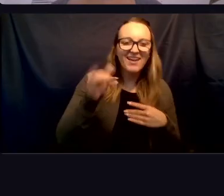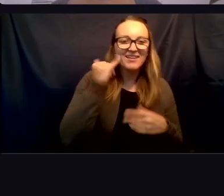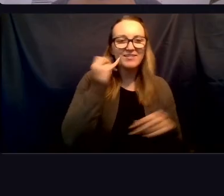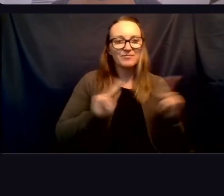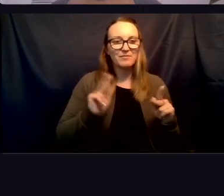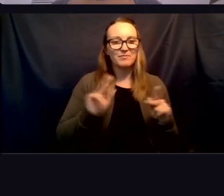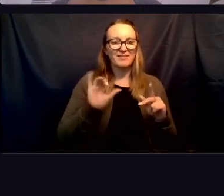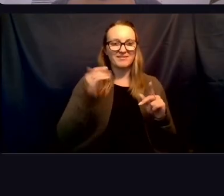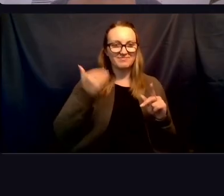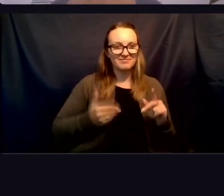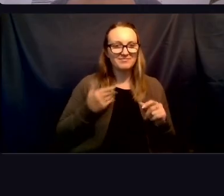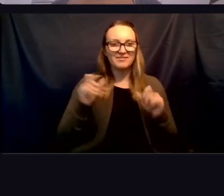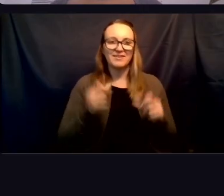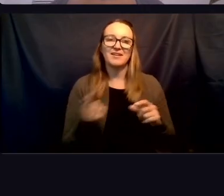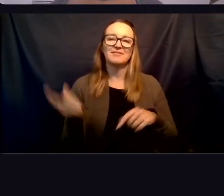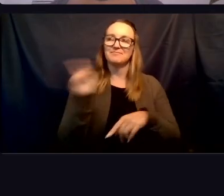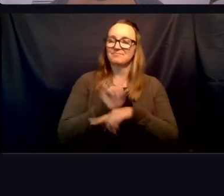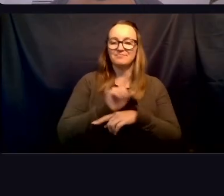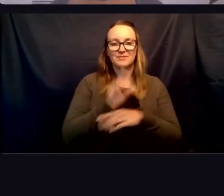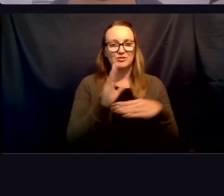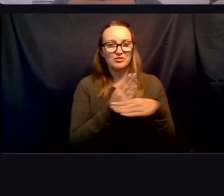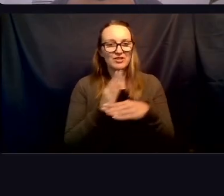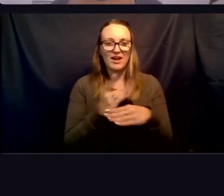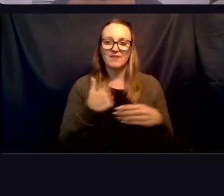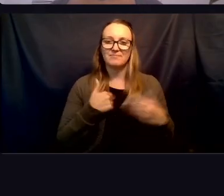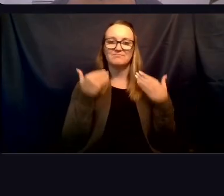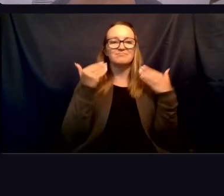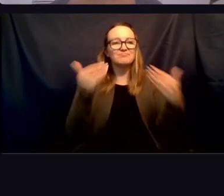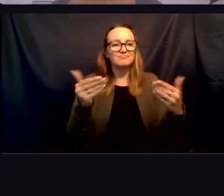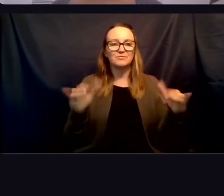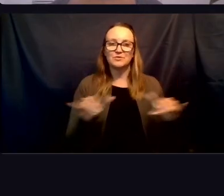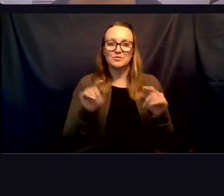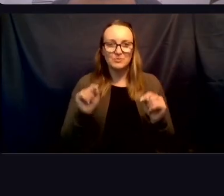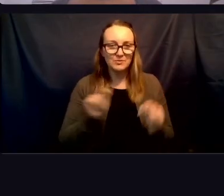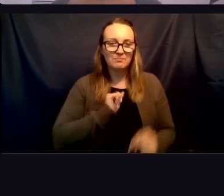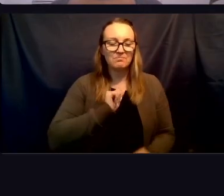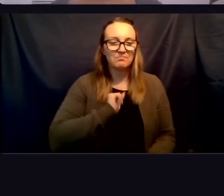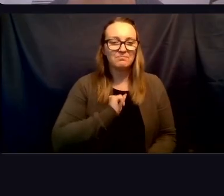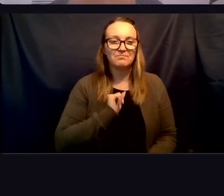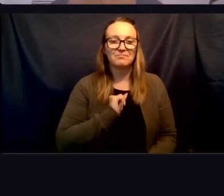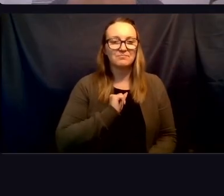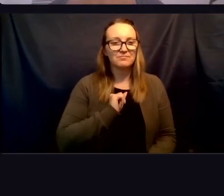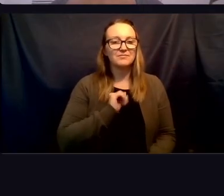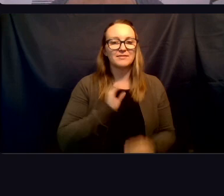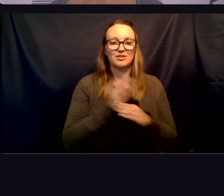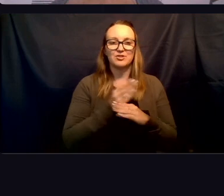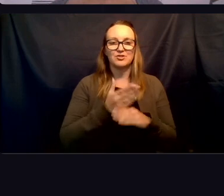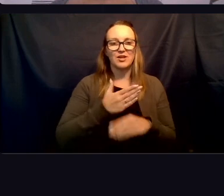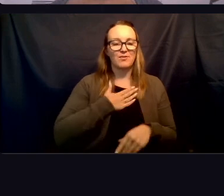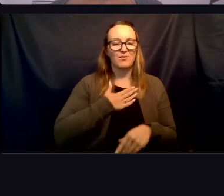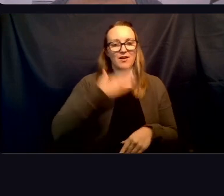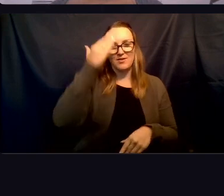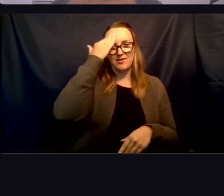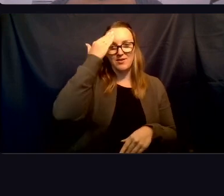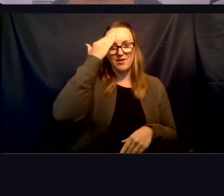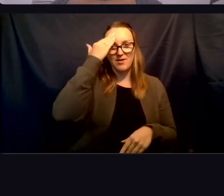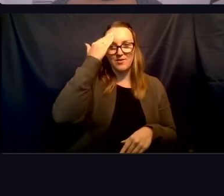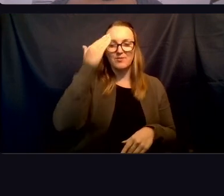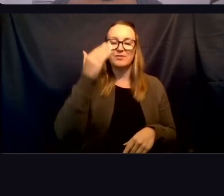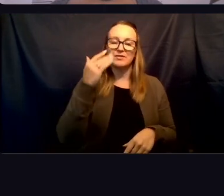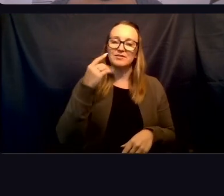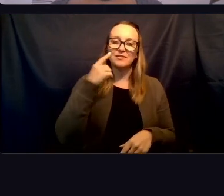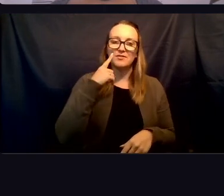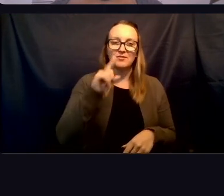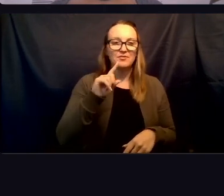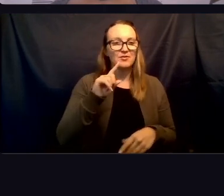here and share something, let me go ahead and share a little bit of what I know with, my fellow sisters, brothers, and